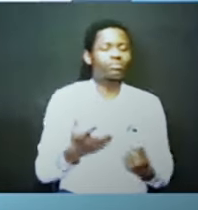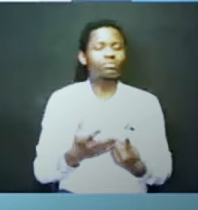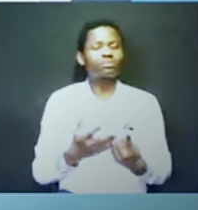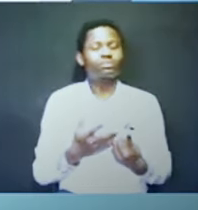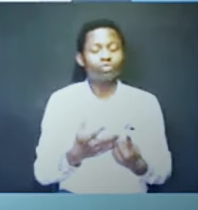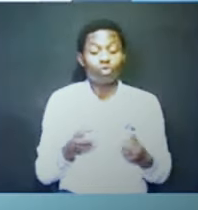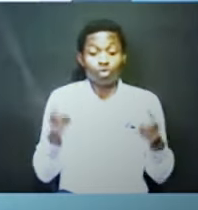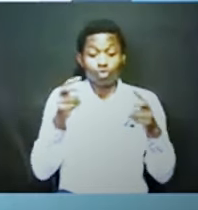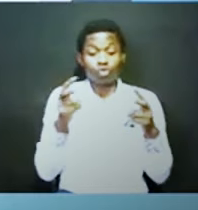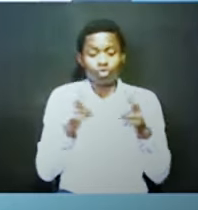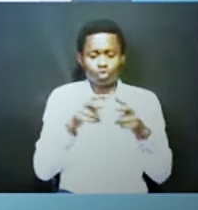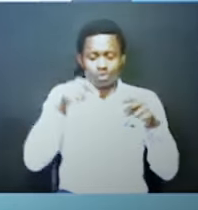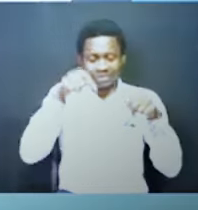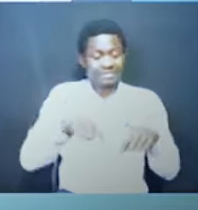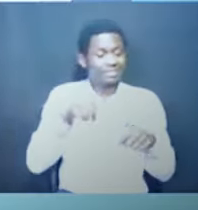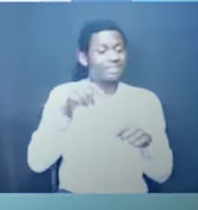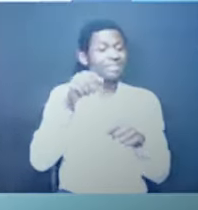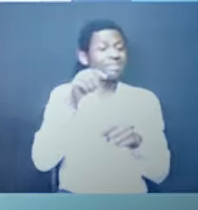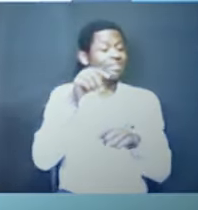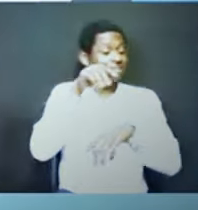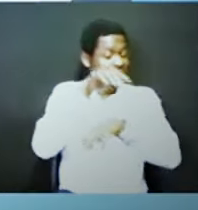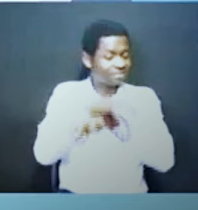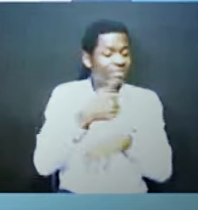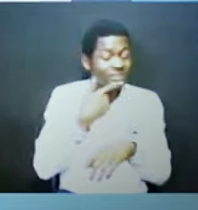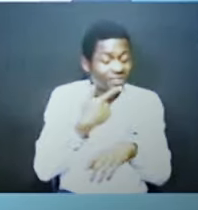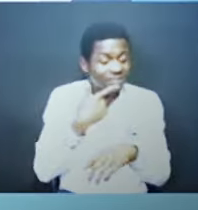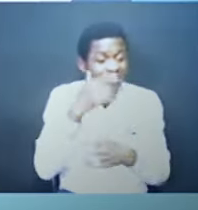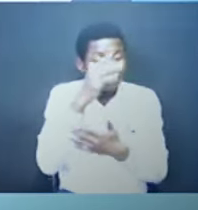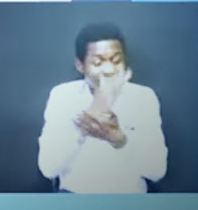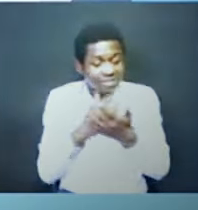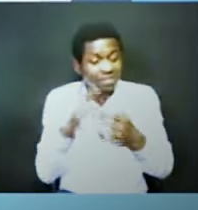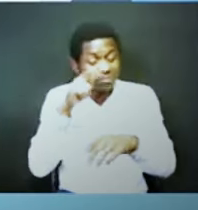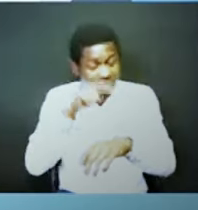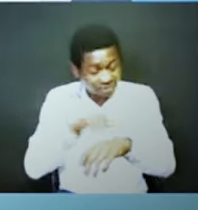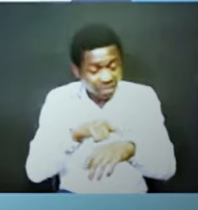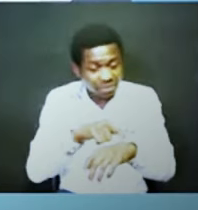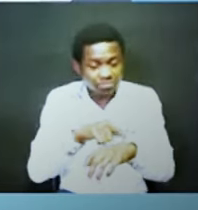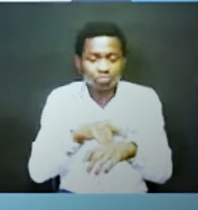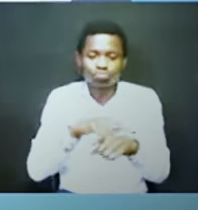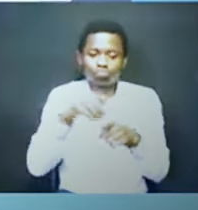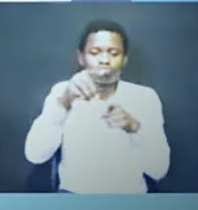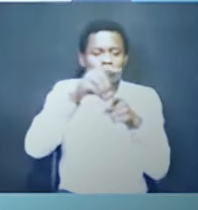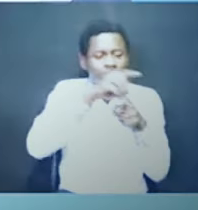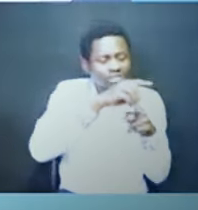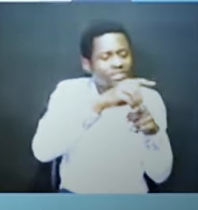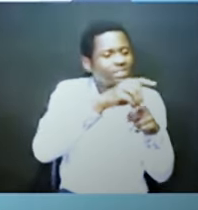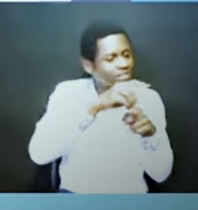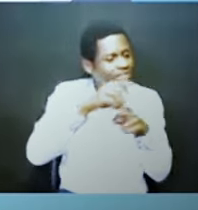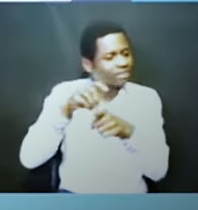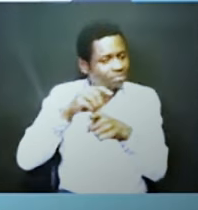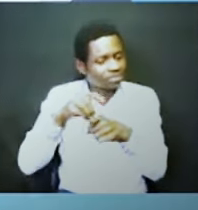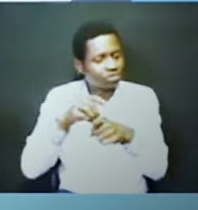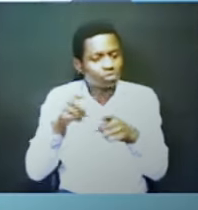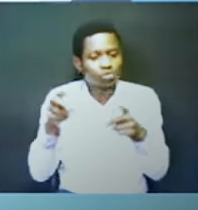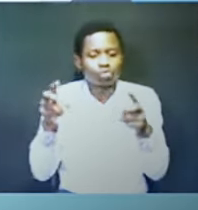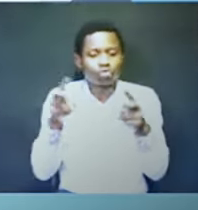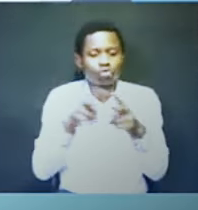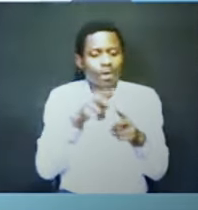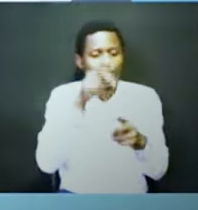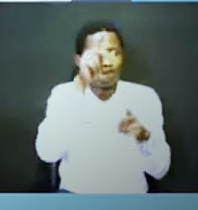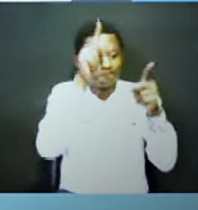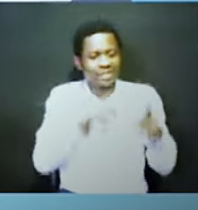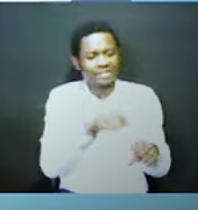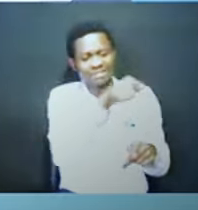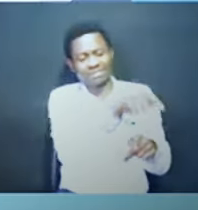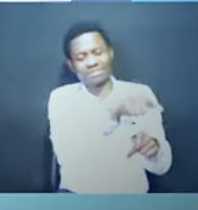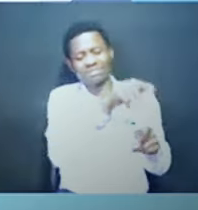that sometimes discipline is meant to make a disciple of a certain principle,